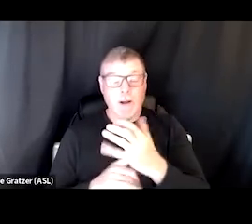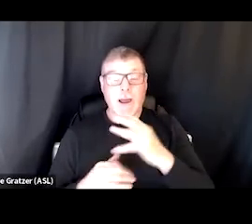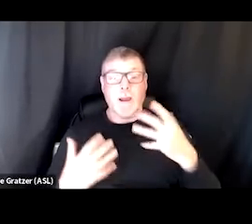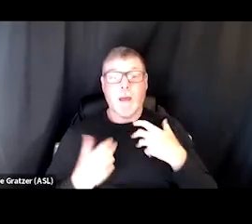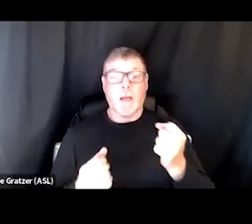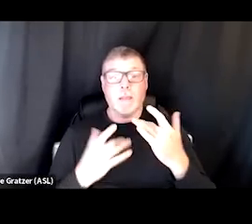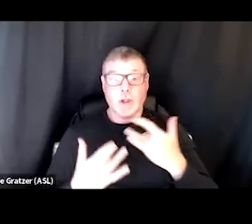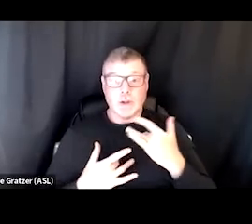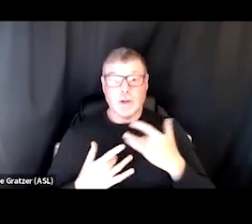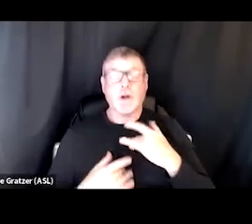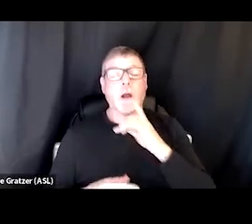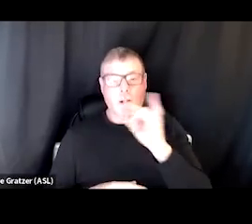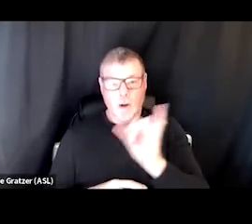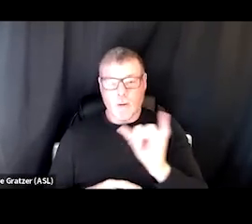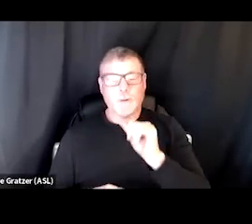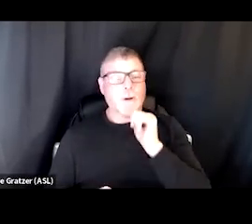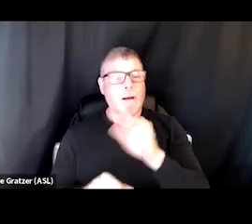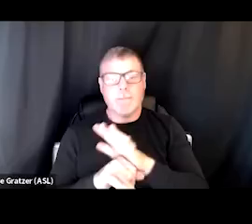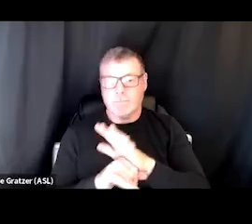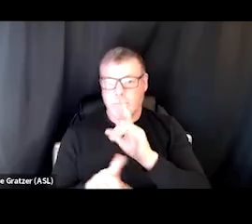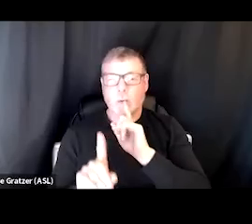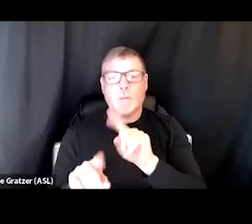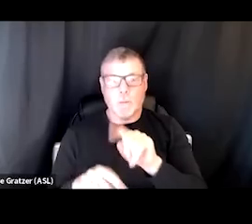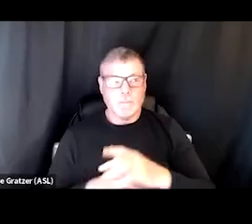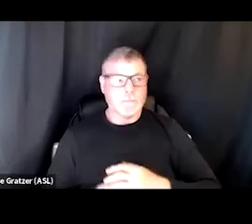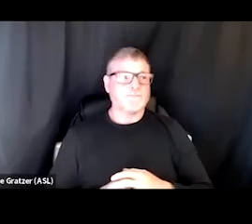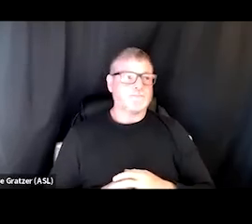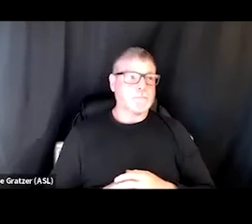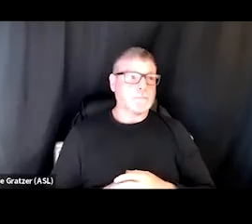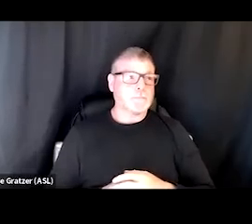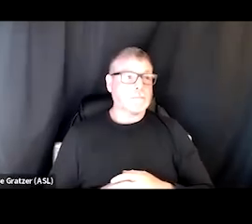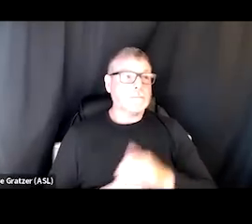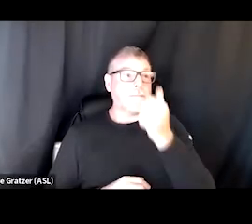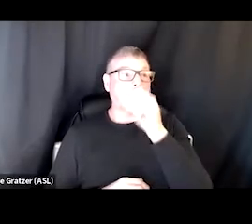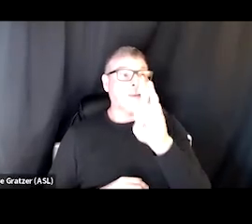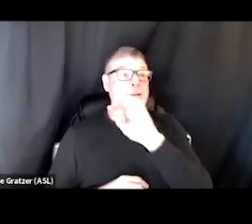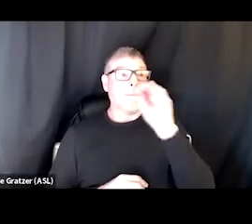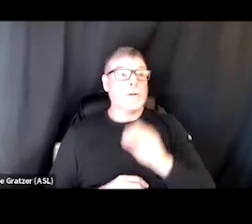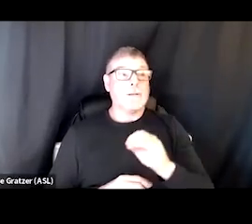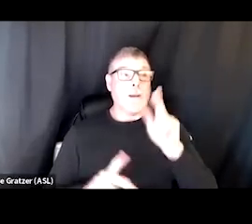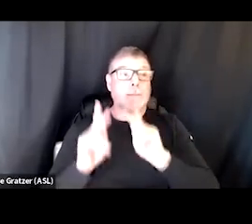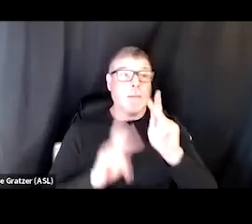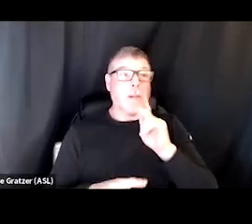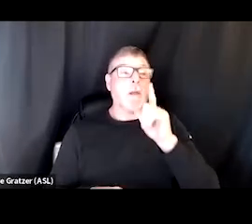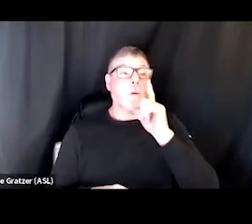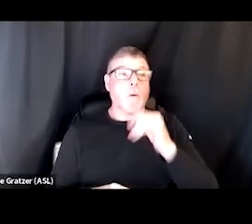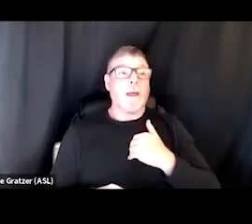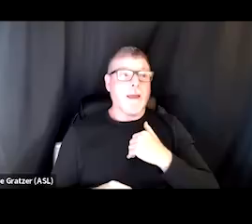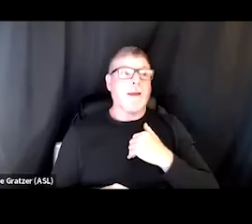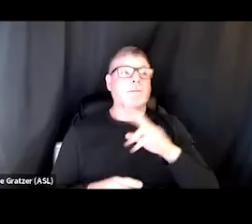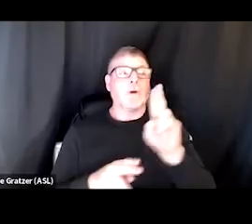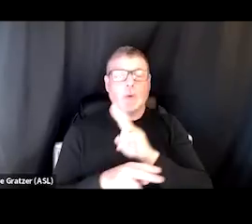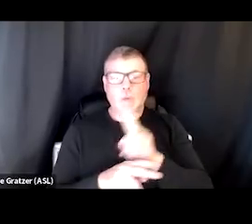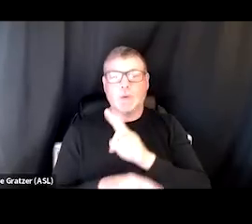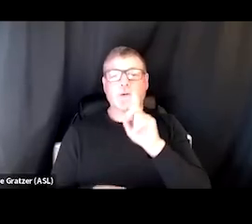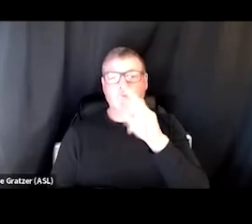concerns that they have are also underreported. So 16% of people experiencing homelessness also report having a substance